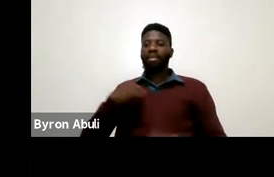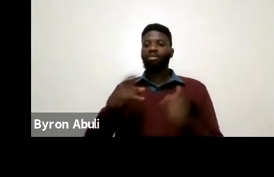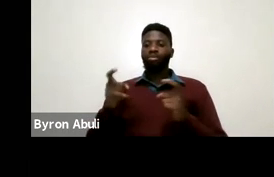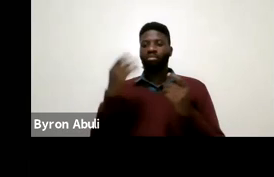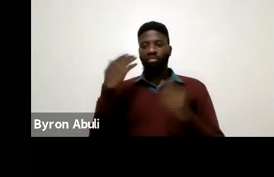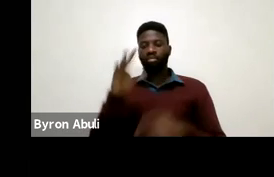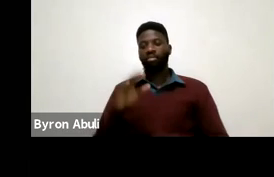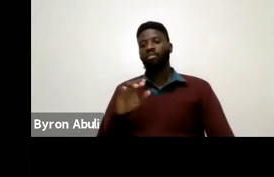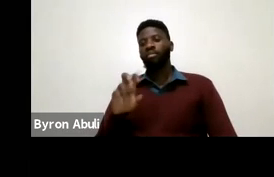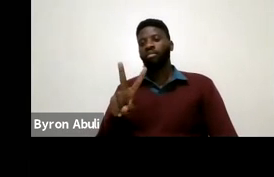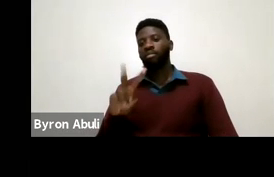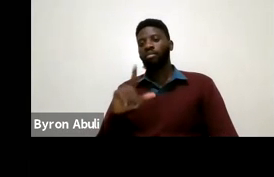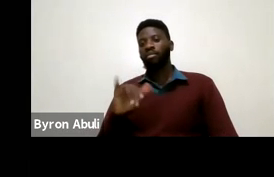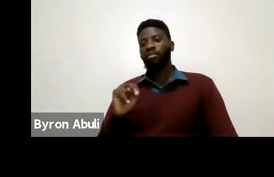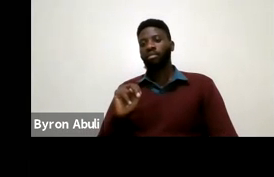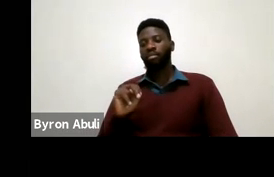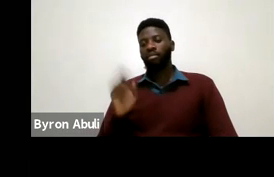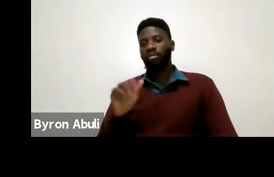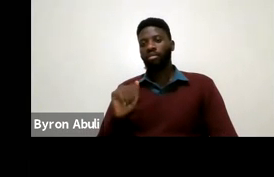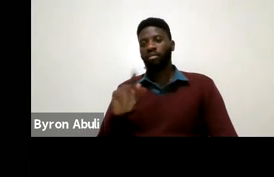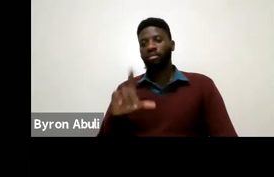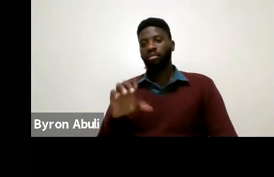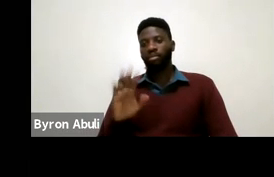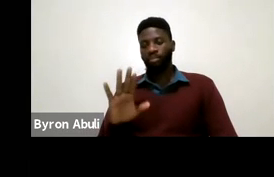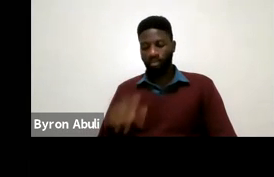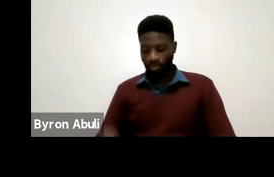Evelyn Akelo, please, let's hear your side of the story.